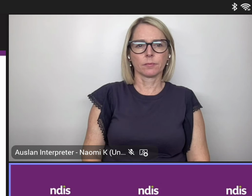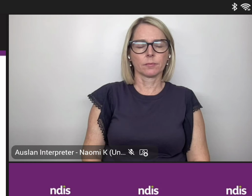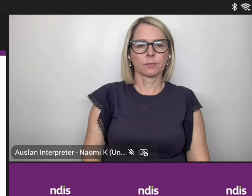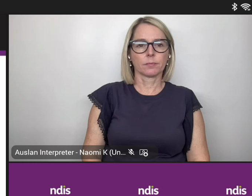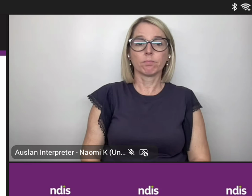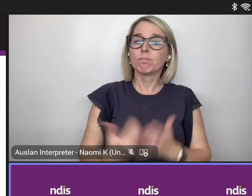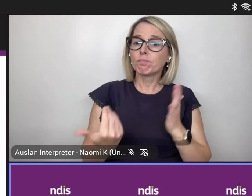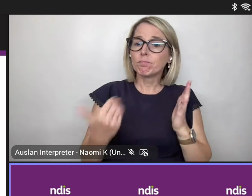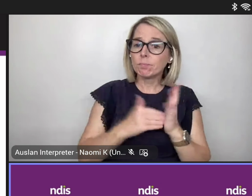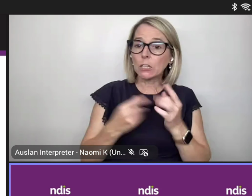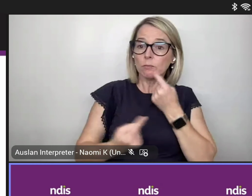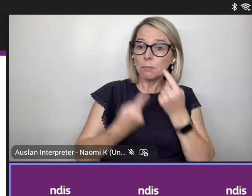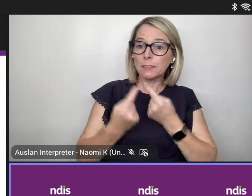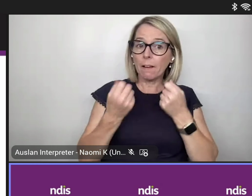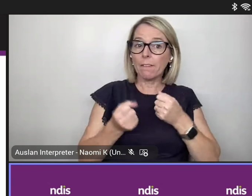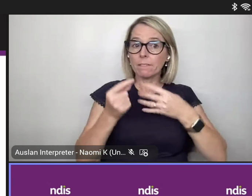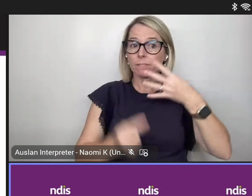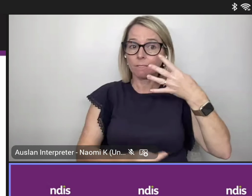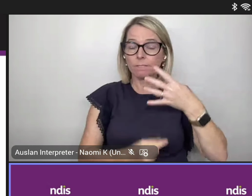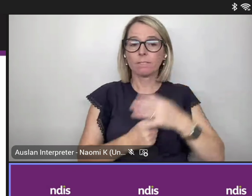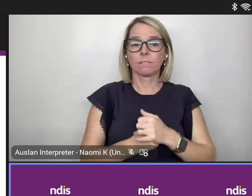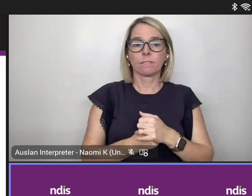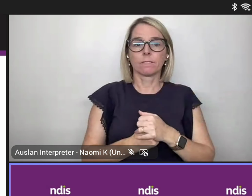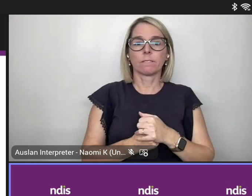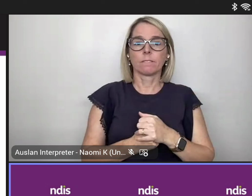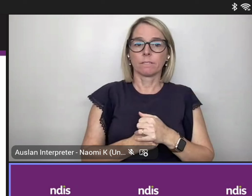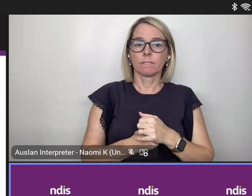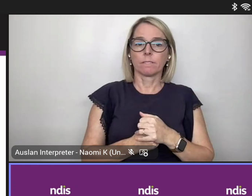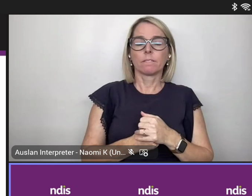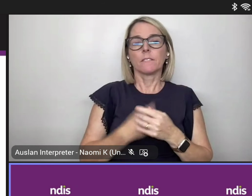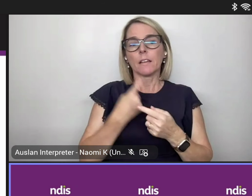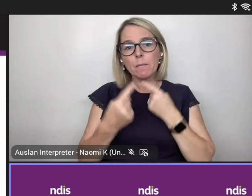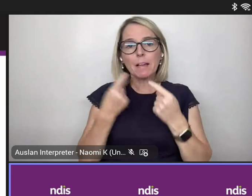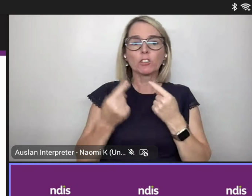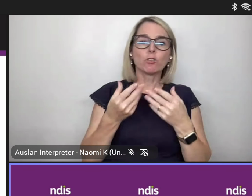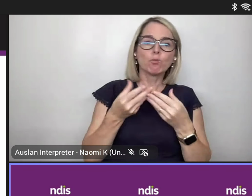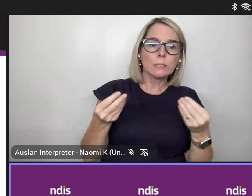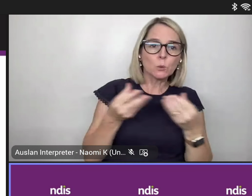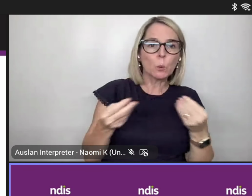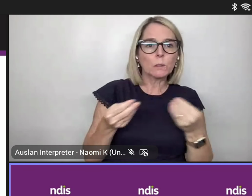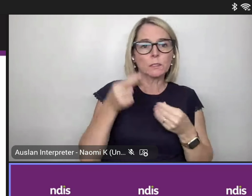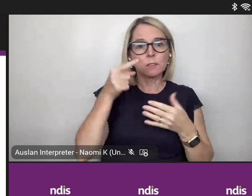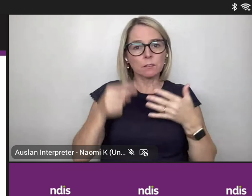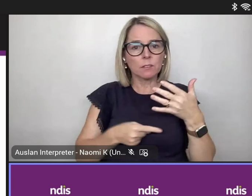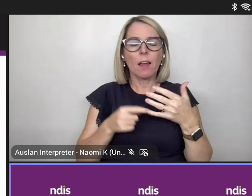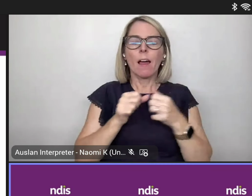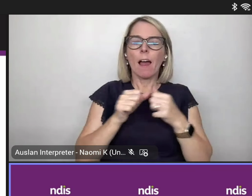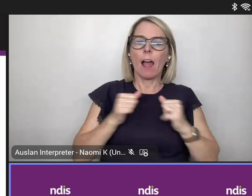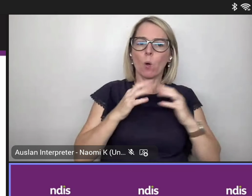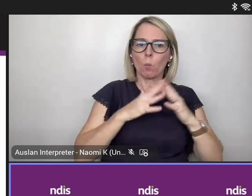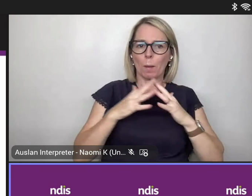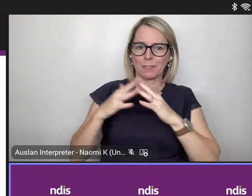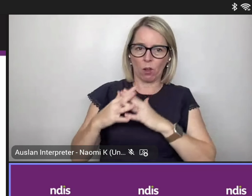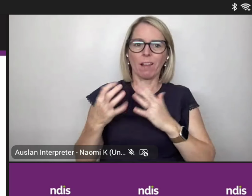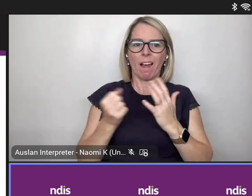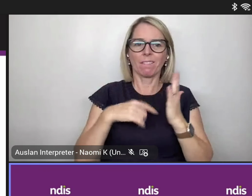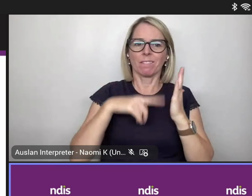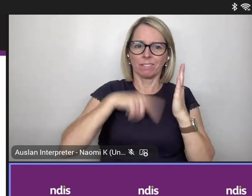Further information and the resources, please refer to our website where you can find information on applying to